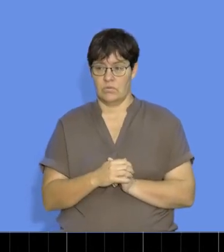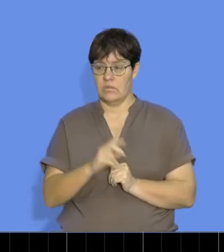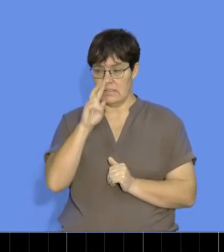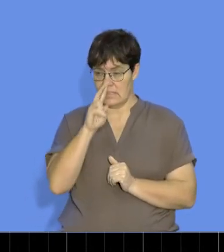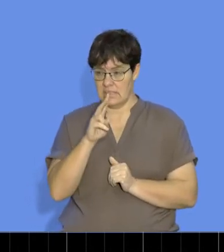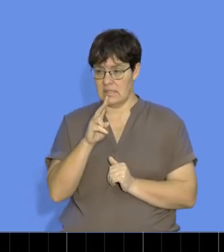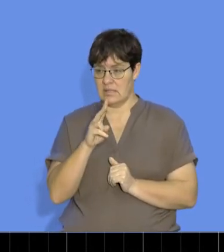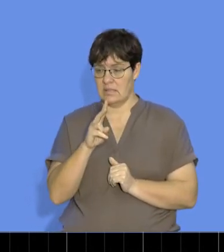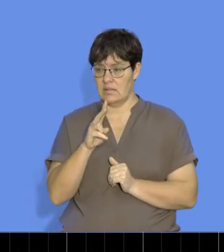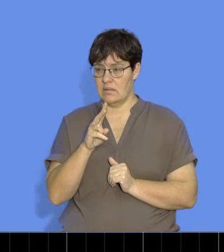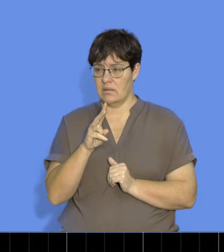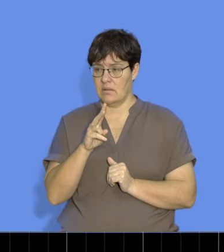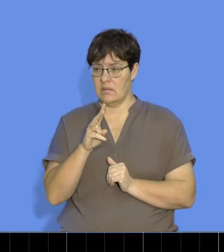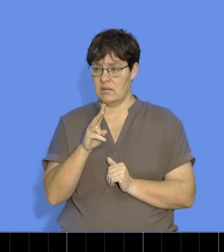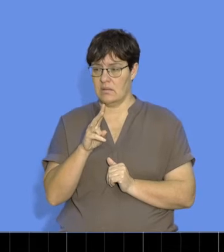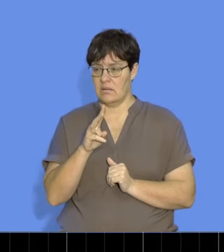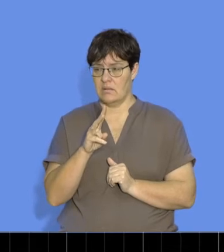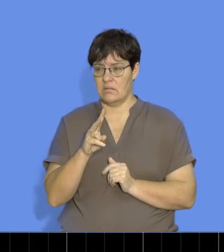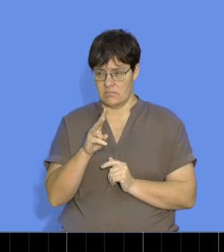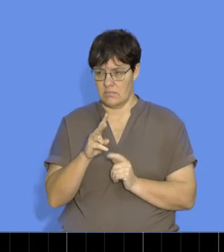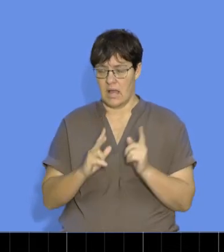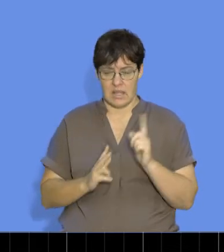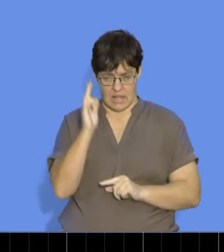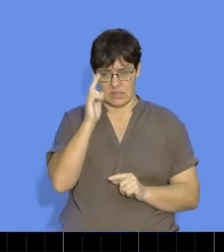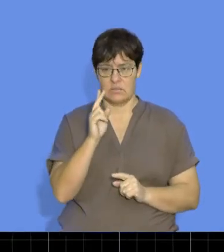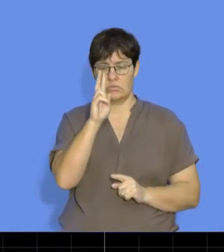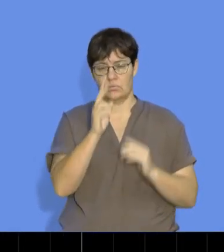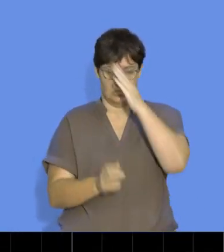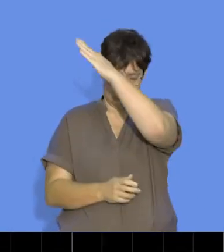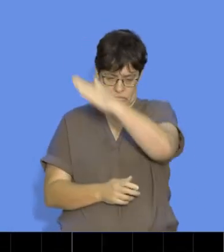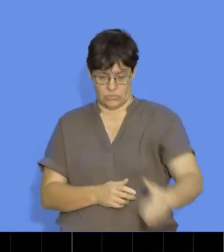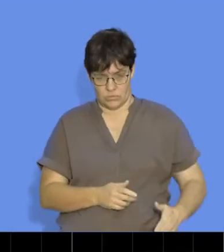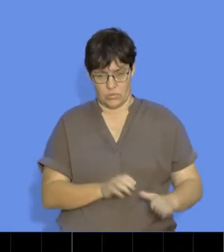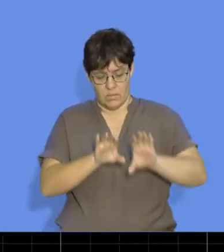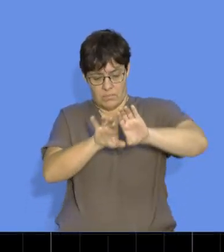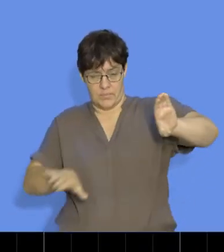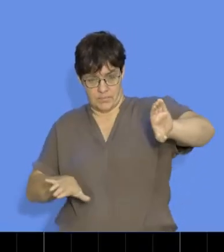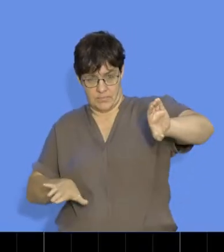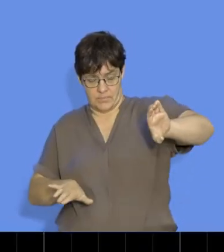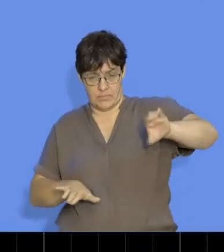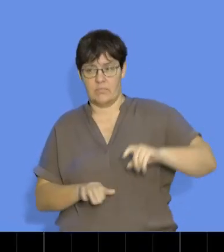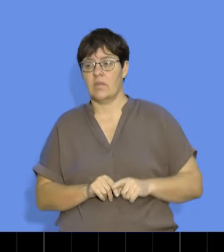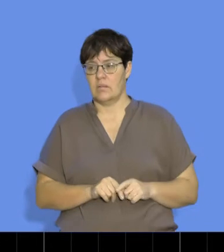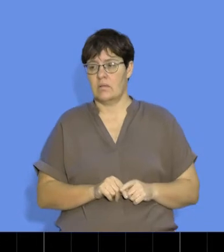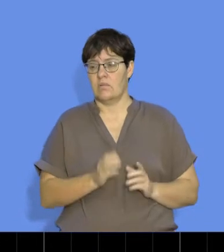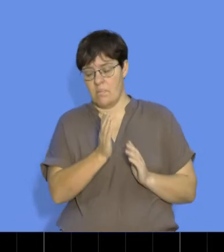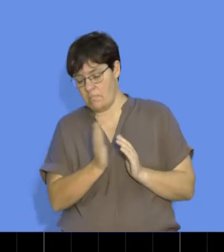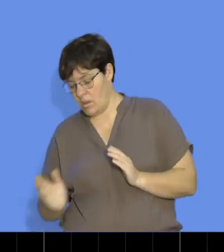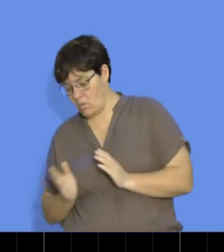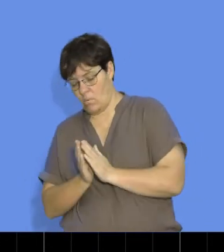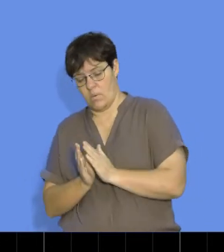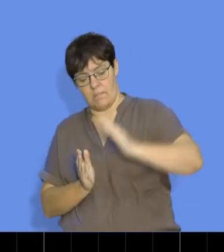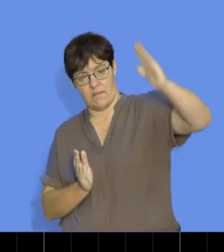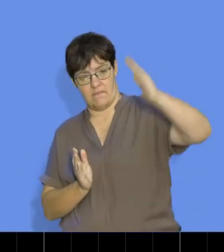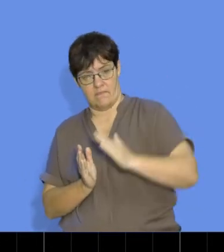can see this line is definitely cutting this graph into 2 halves, right? Which is the part below it